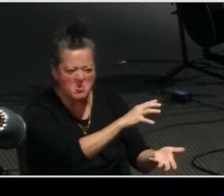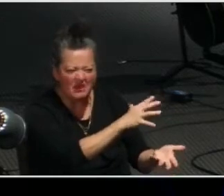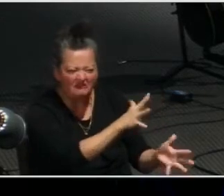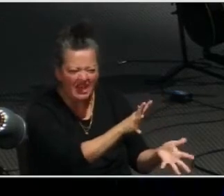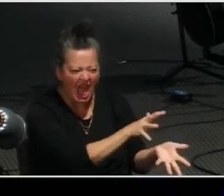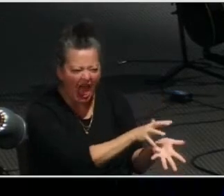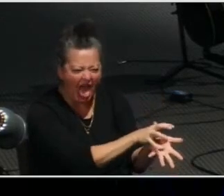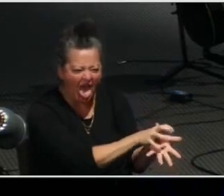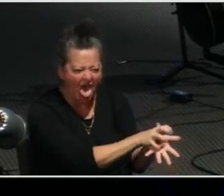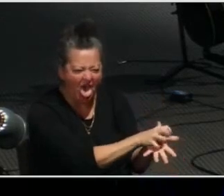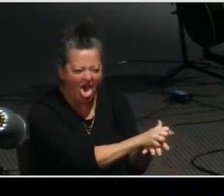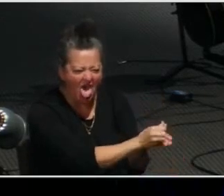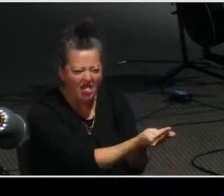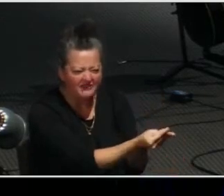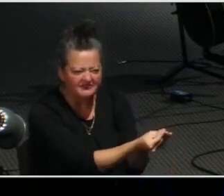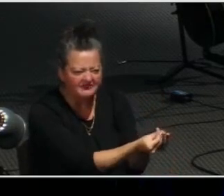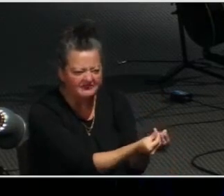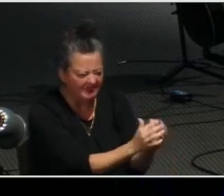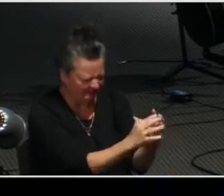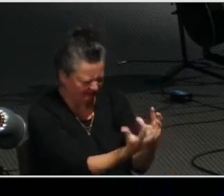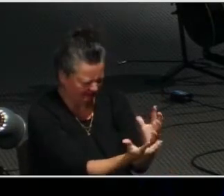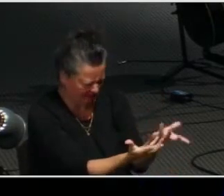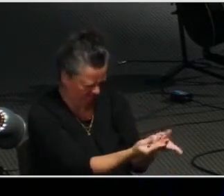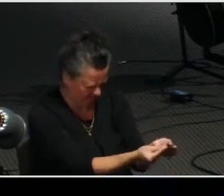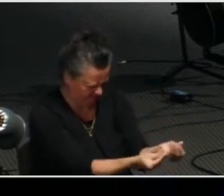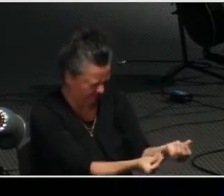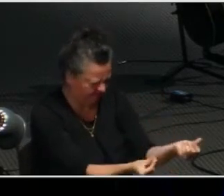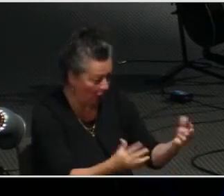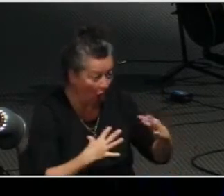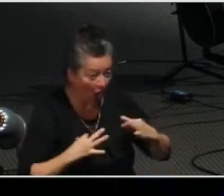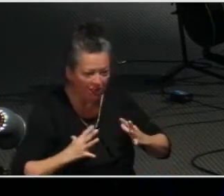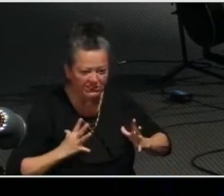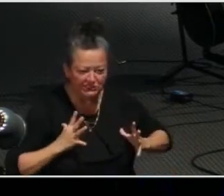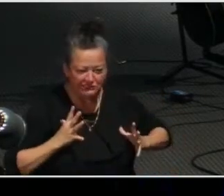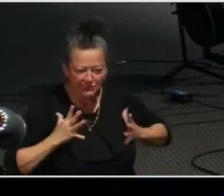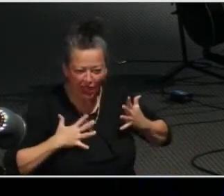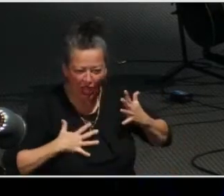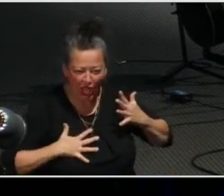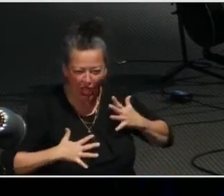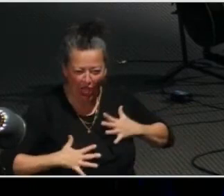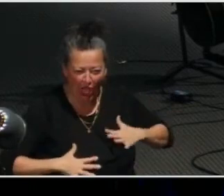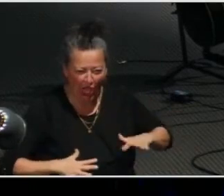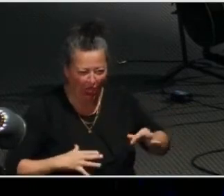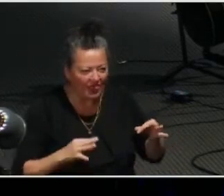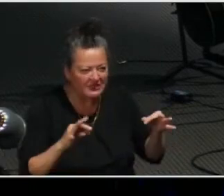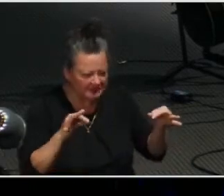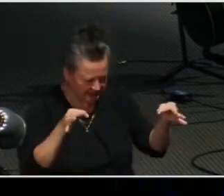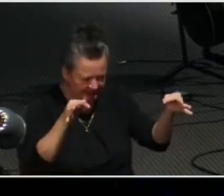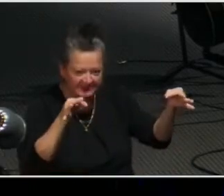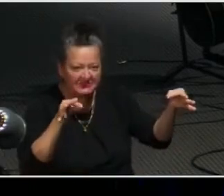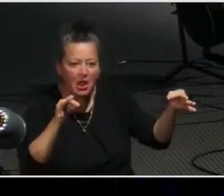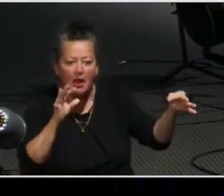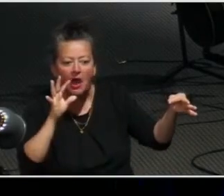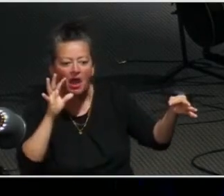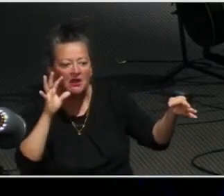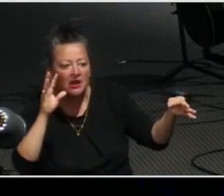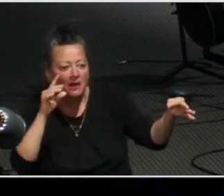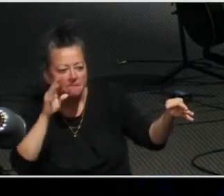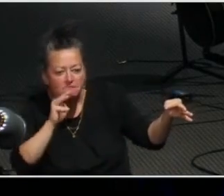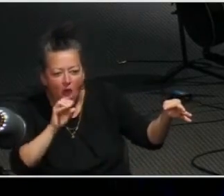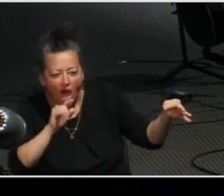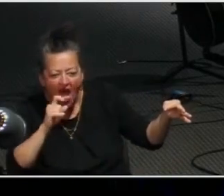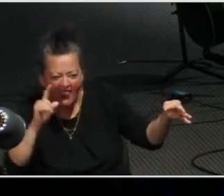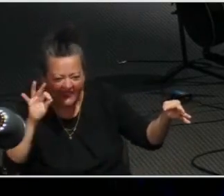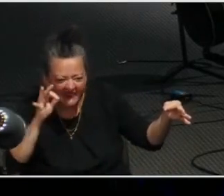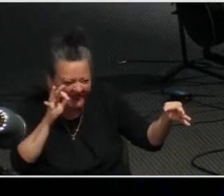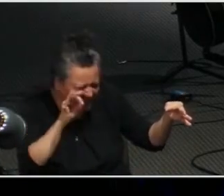moth-eaten. Your gold and silver have corroded, and their corrosion will be evidence against you, and will eat